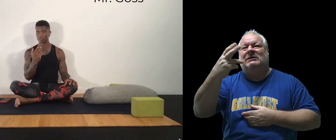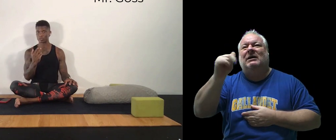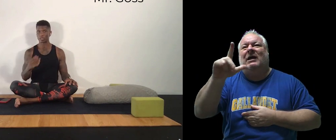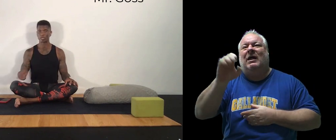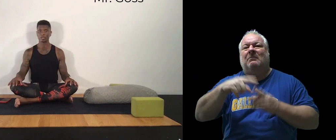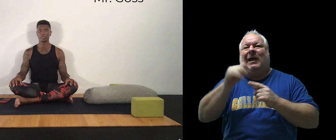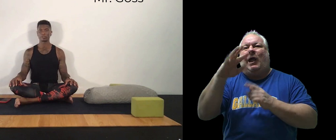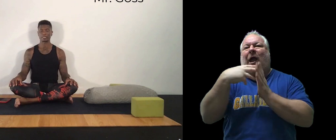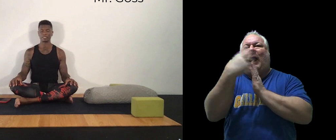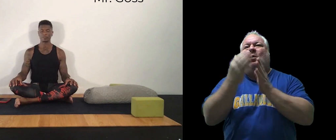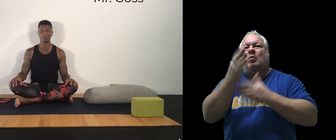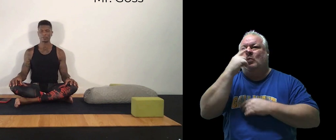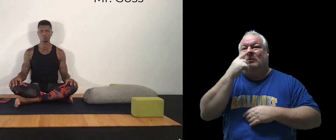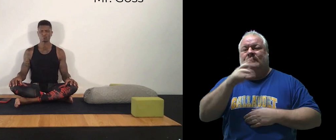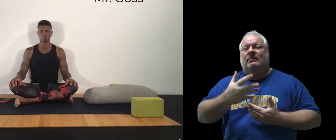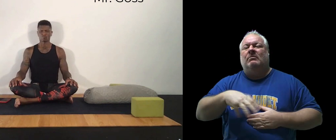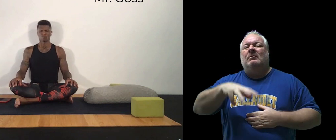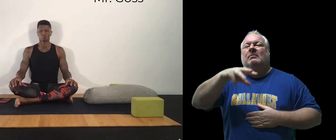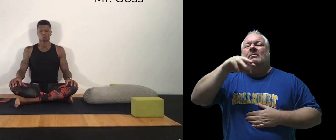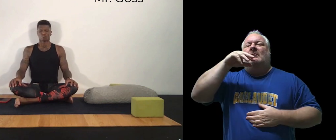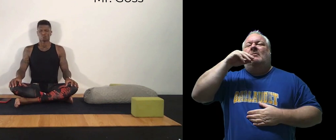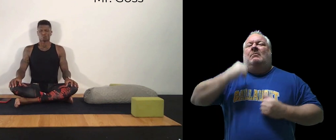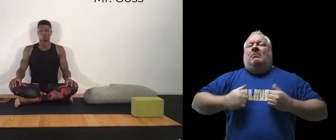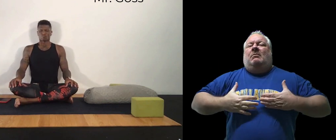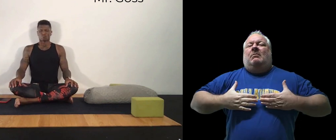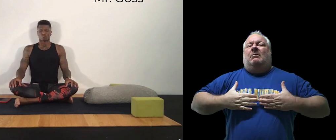nose. Here we go. Take a deep breath in.